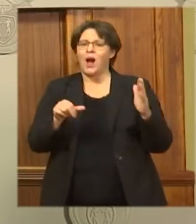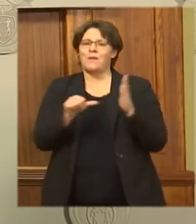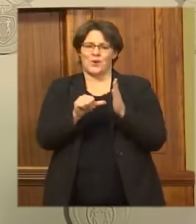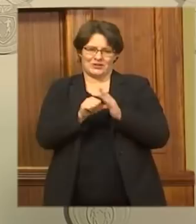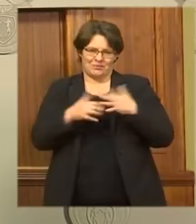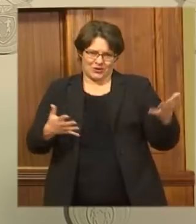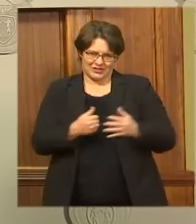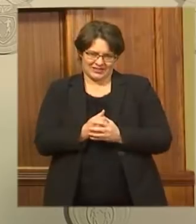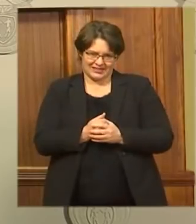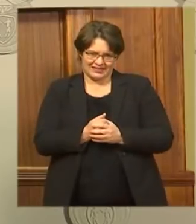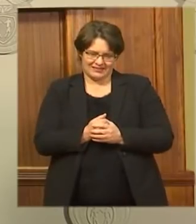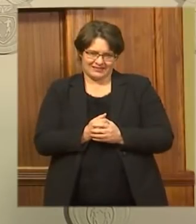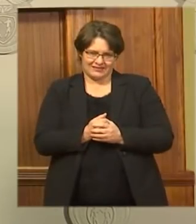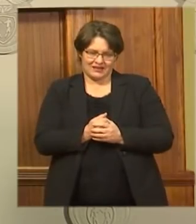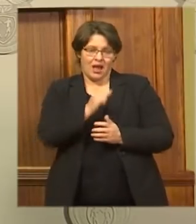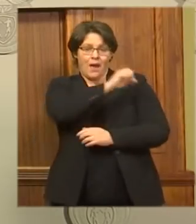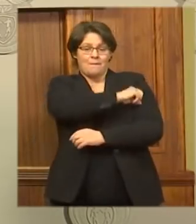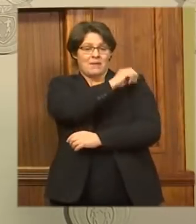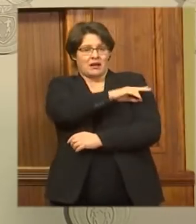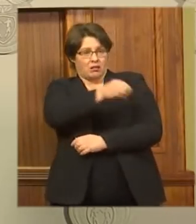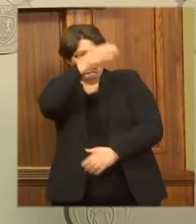medical experts have advised that